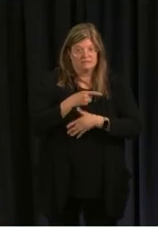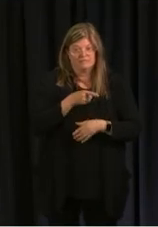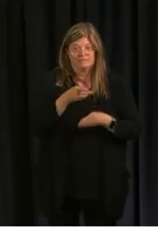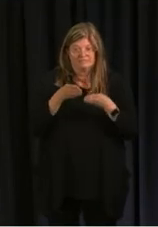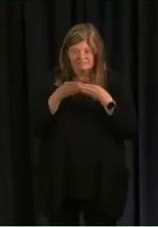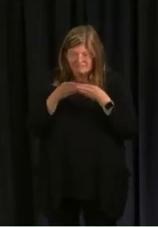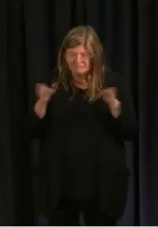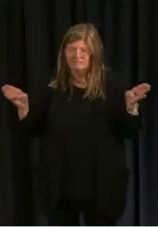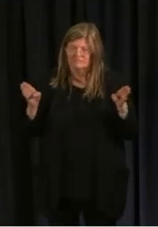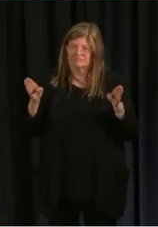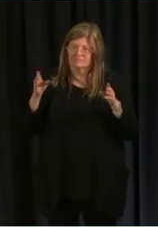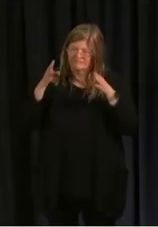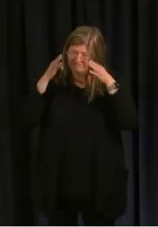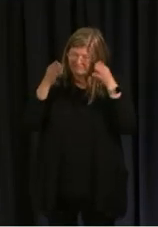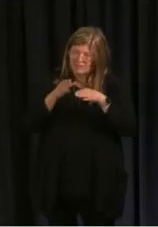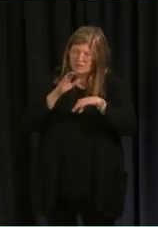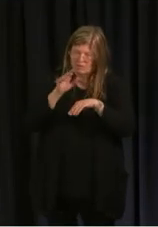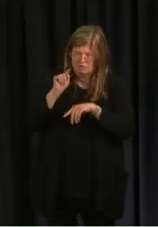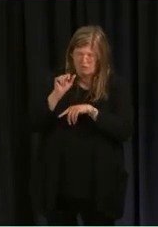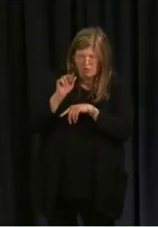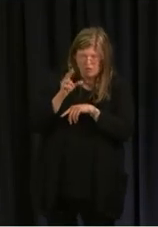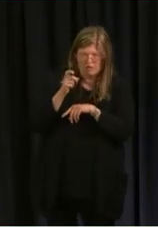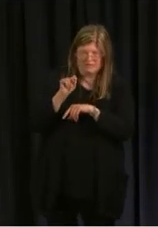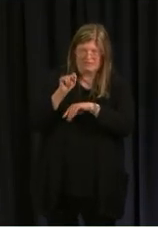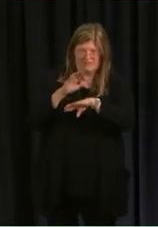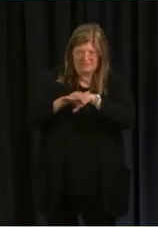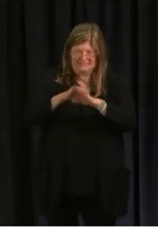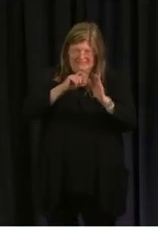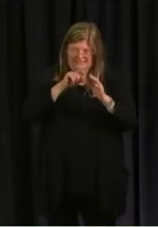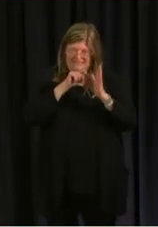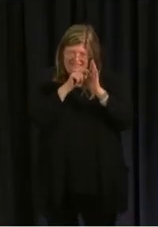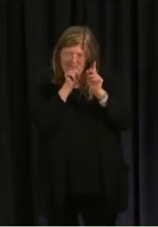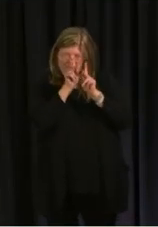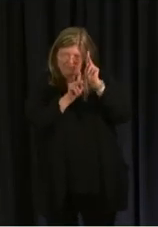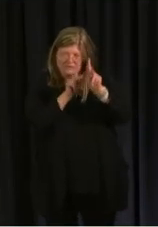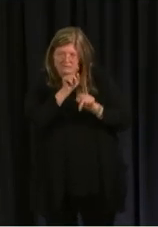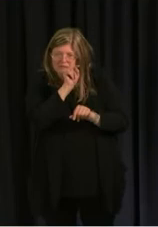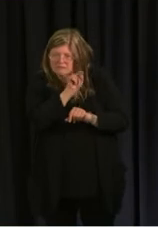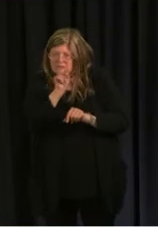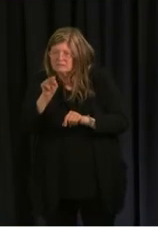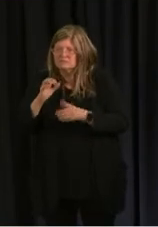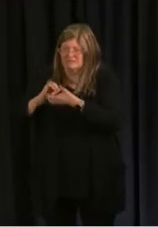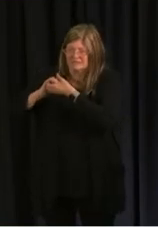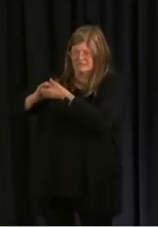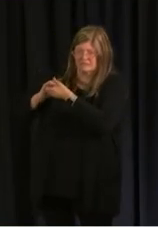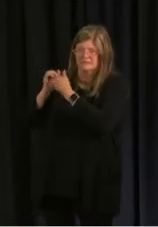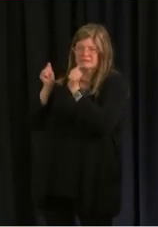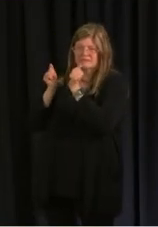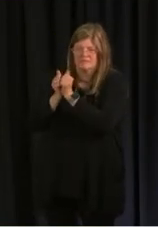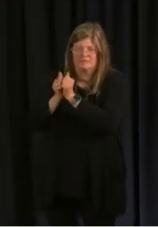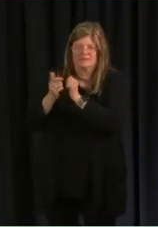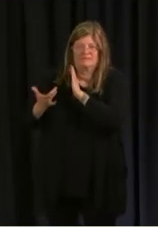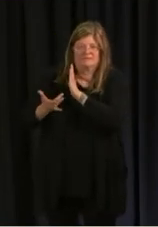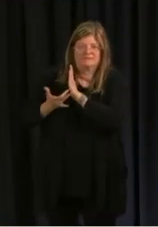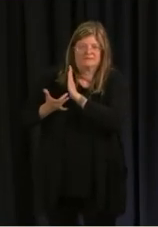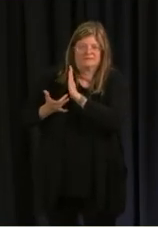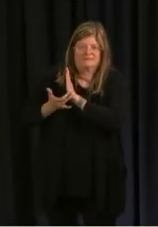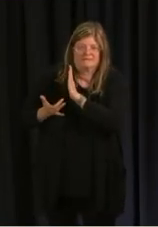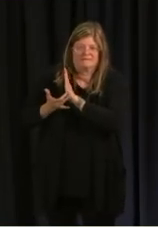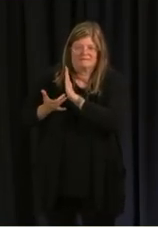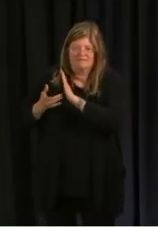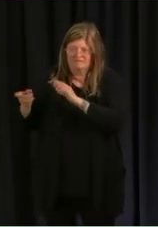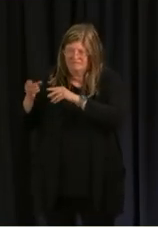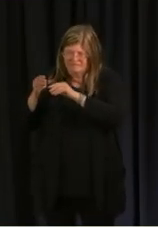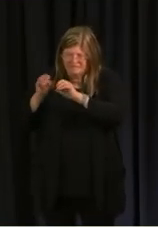target geographic or neighborhood levels. We are working with our technology partner to see how we could break that zip code up into